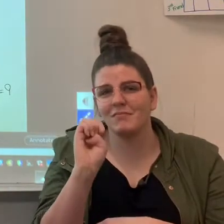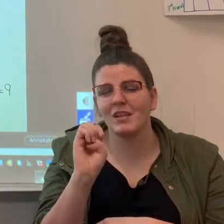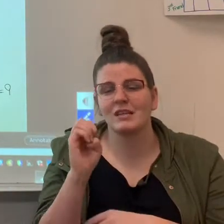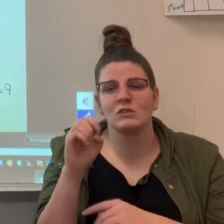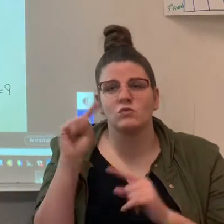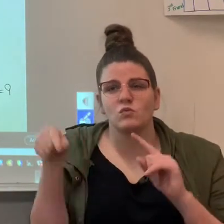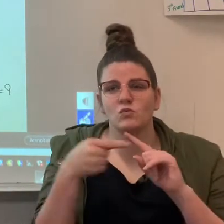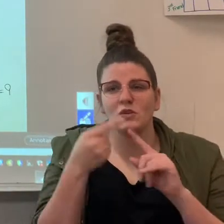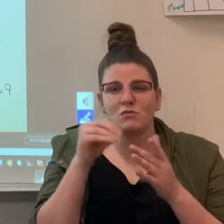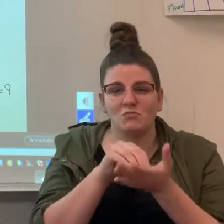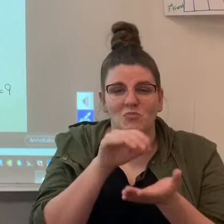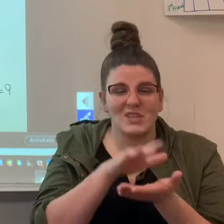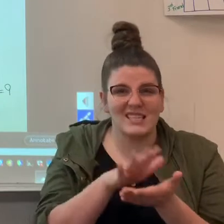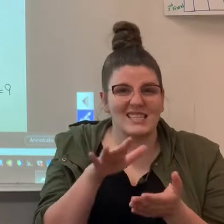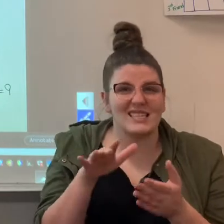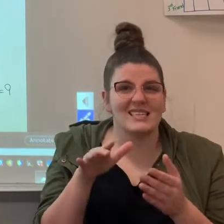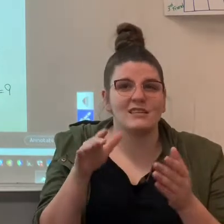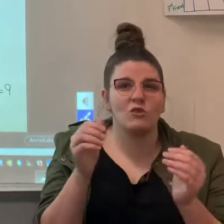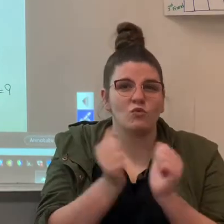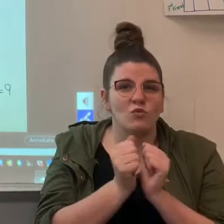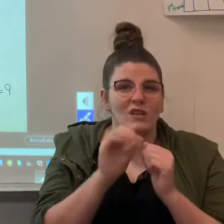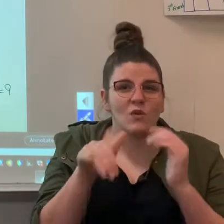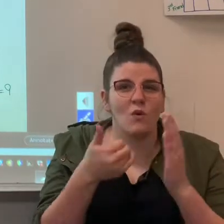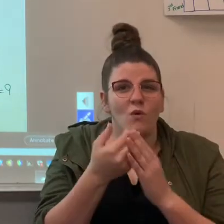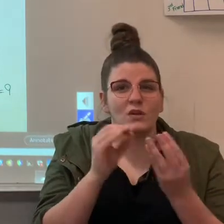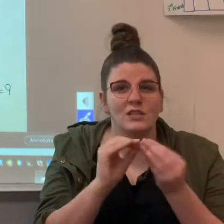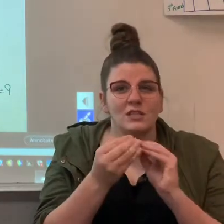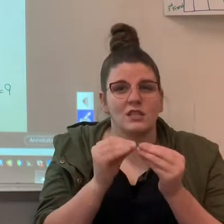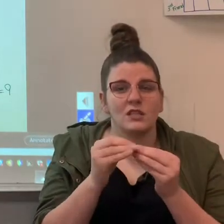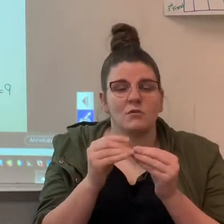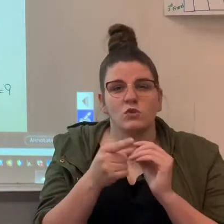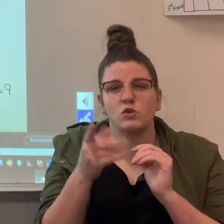out of it with a whole number, it makes a lot more sense to you.